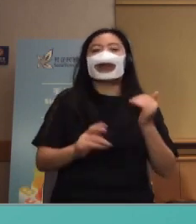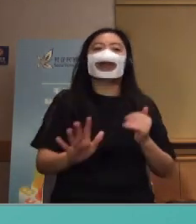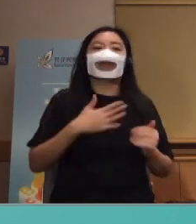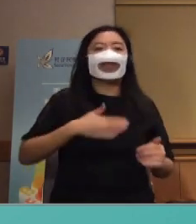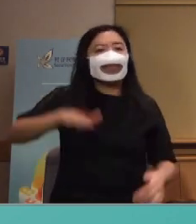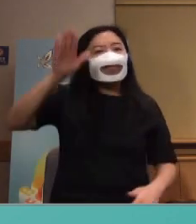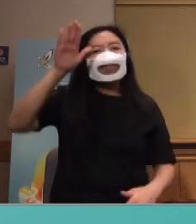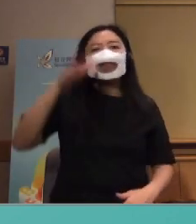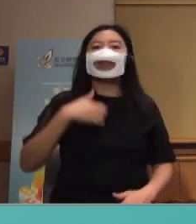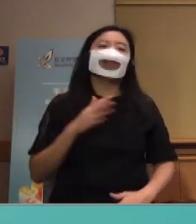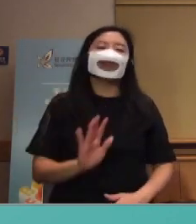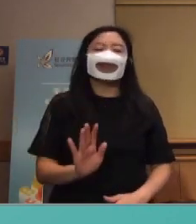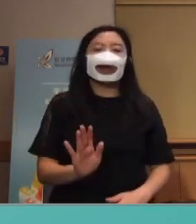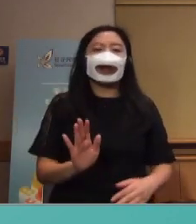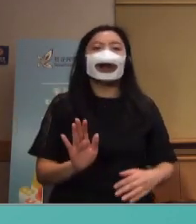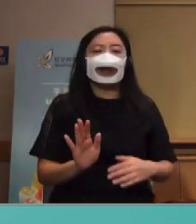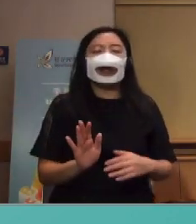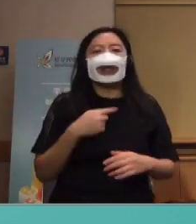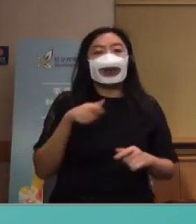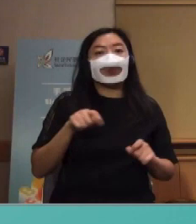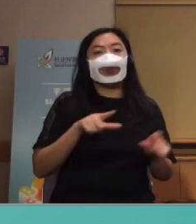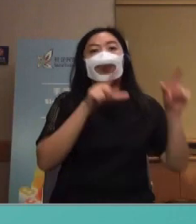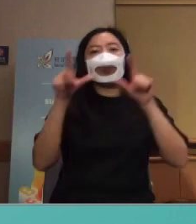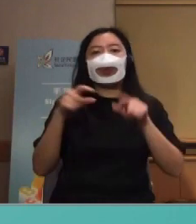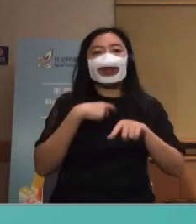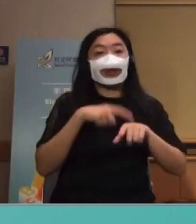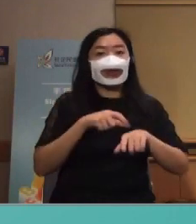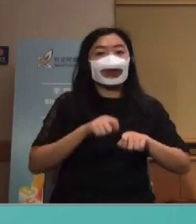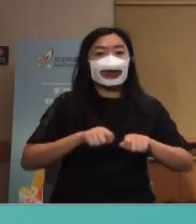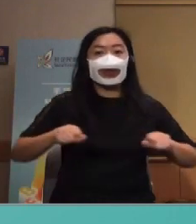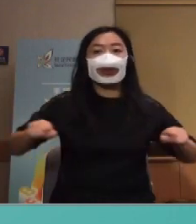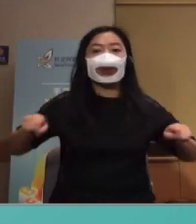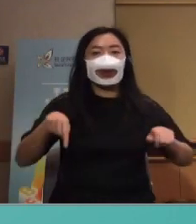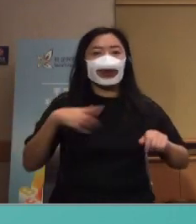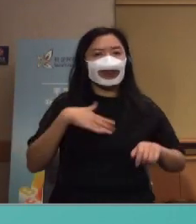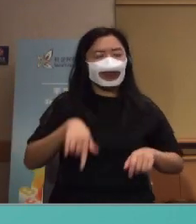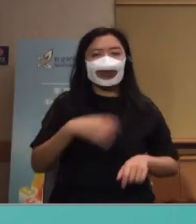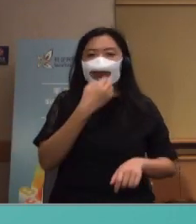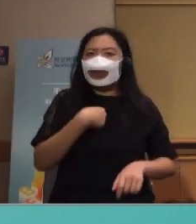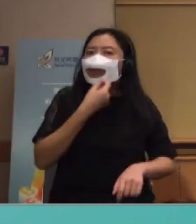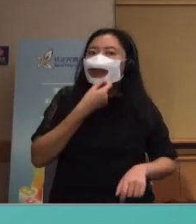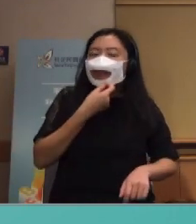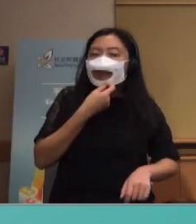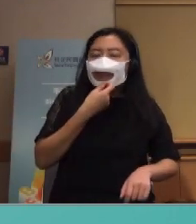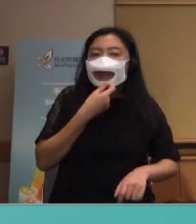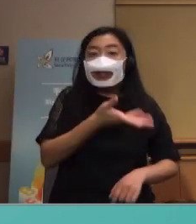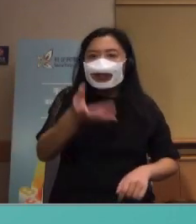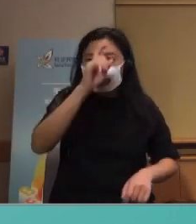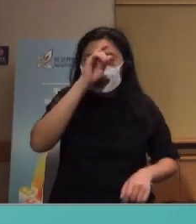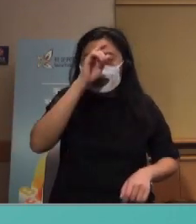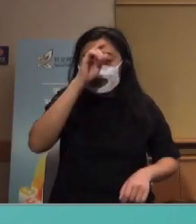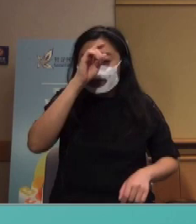I think the thing that everyone needs to remember is for Web3 specifically, for the Web3 space, Hong Kong is a global leader,